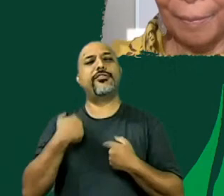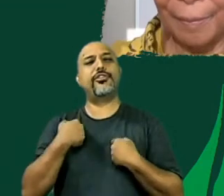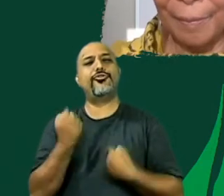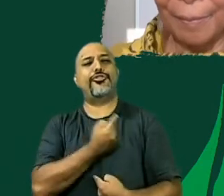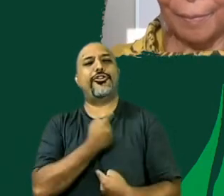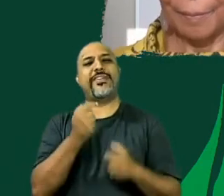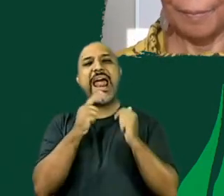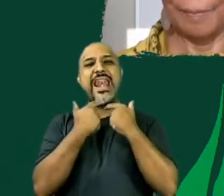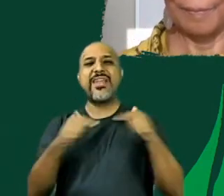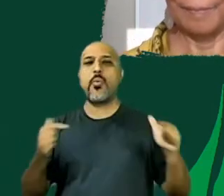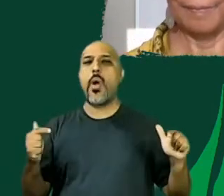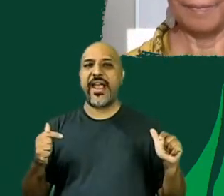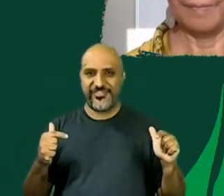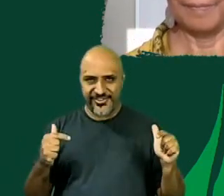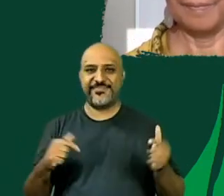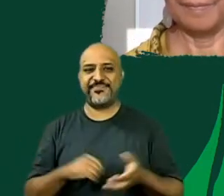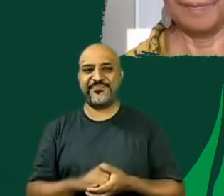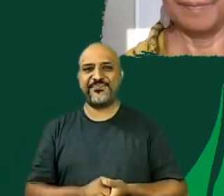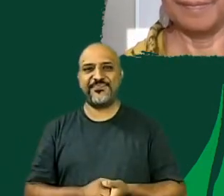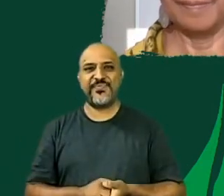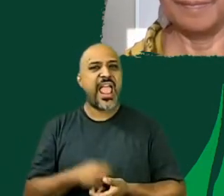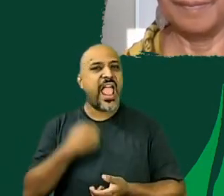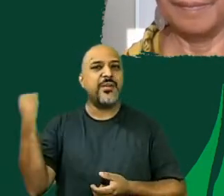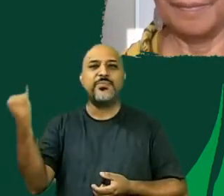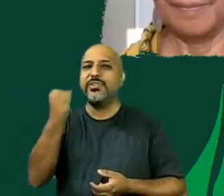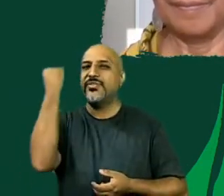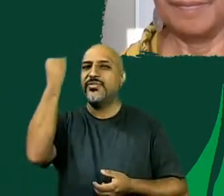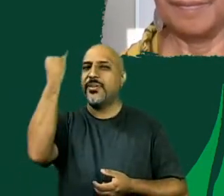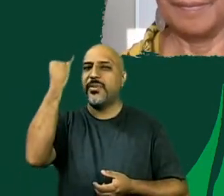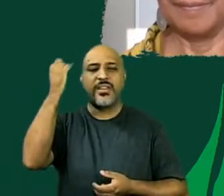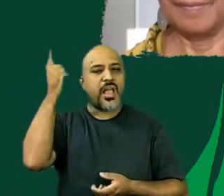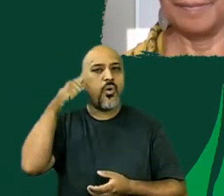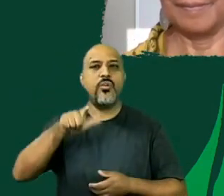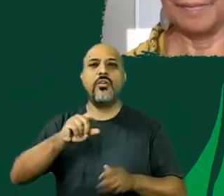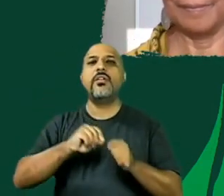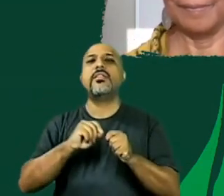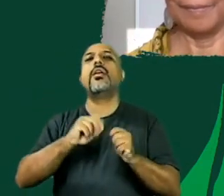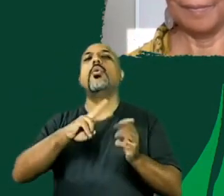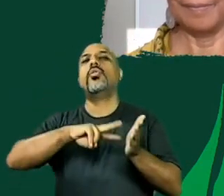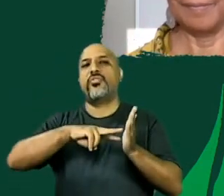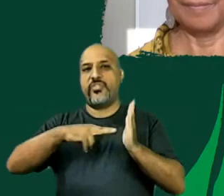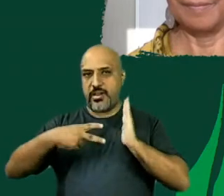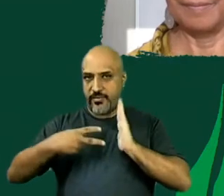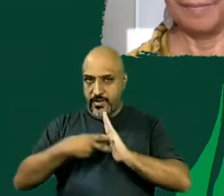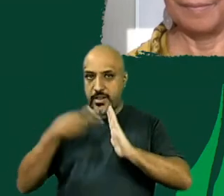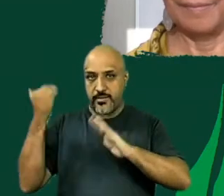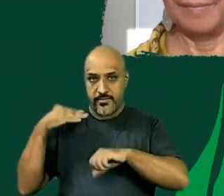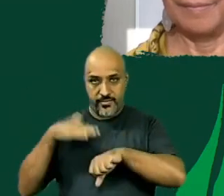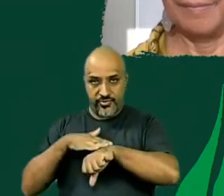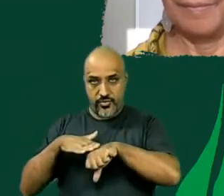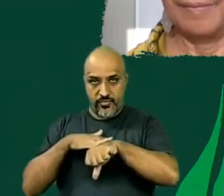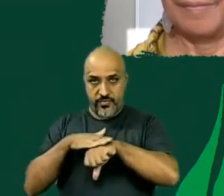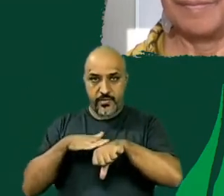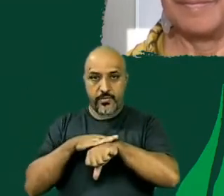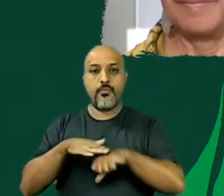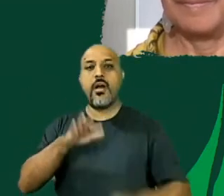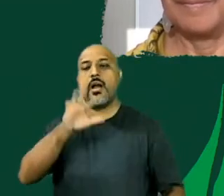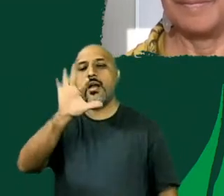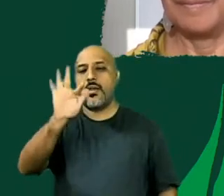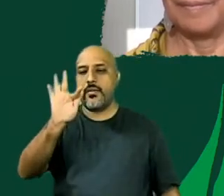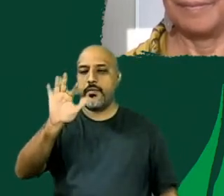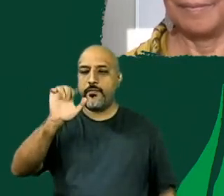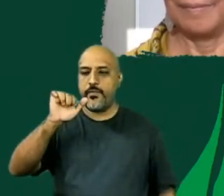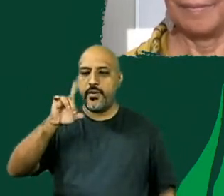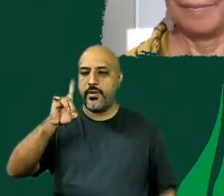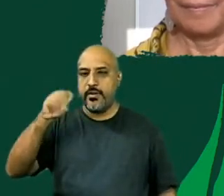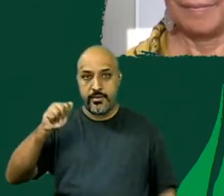language. To do that is essential to, I was talking the other day with Fernanda